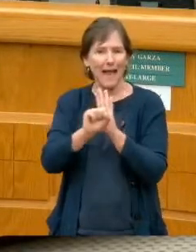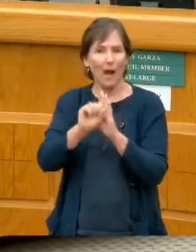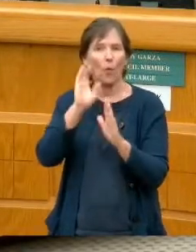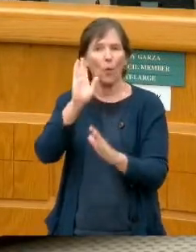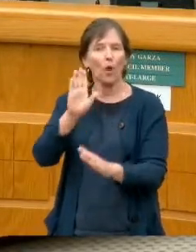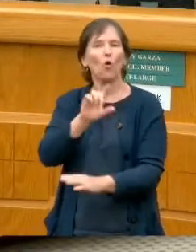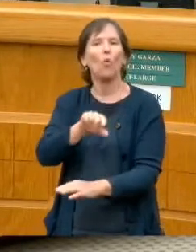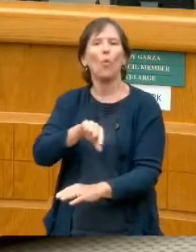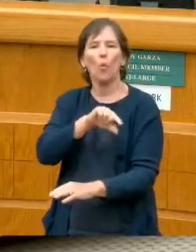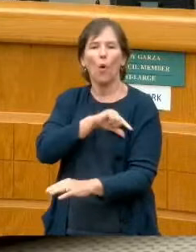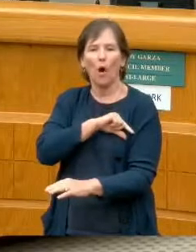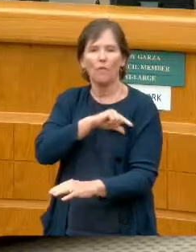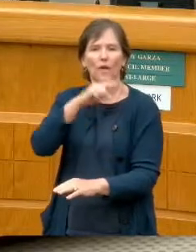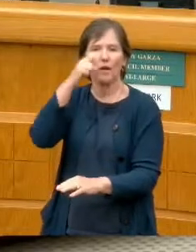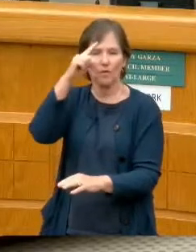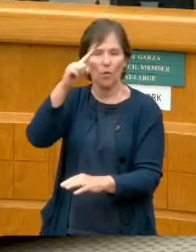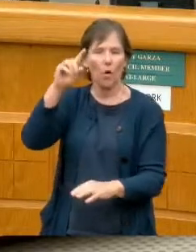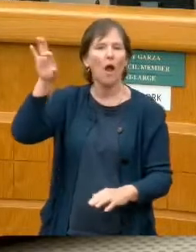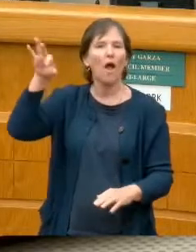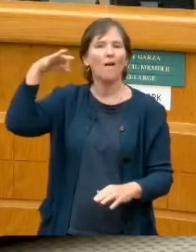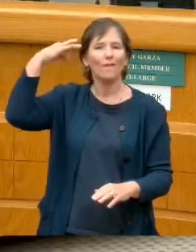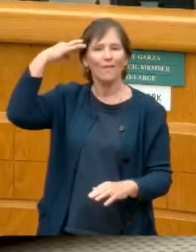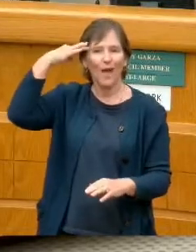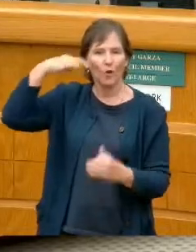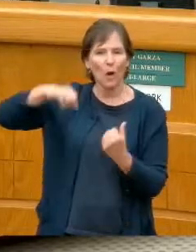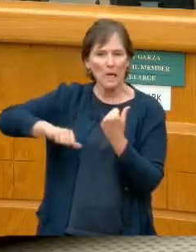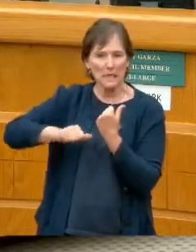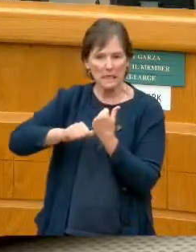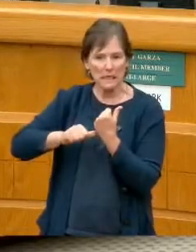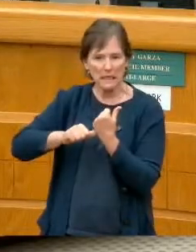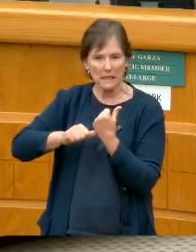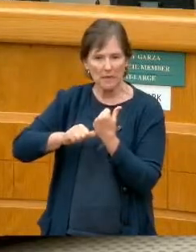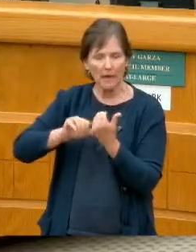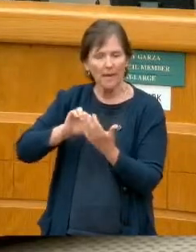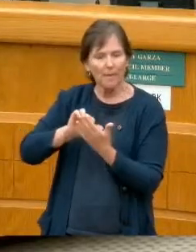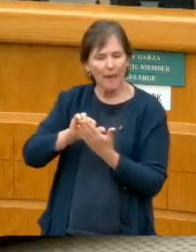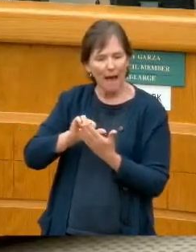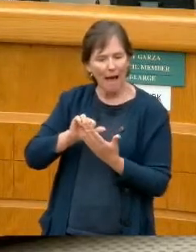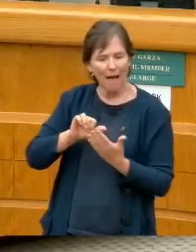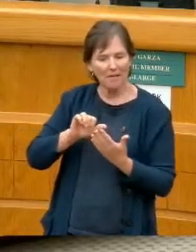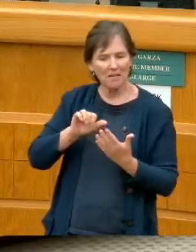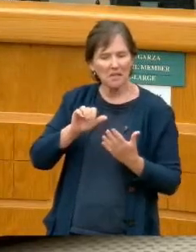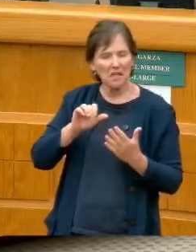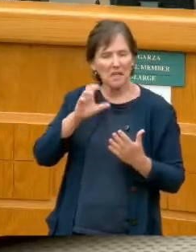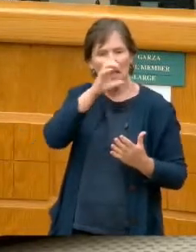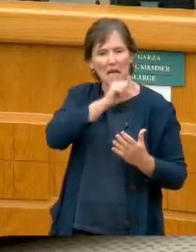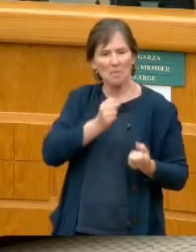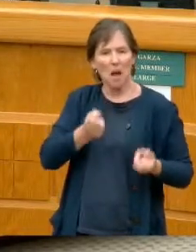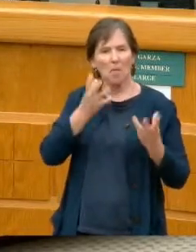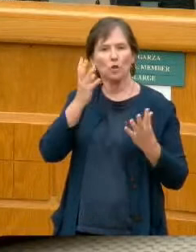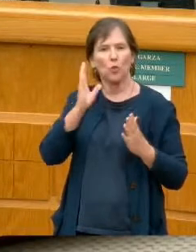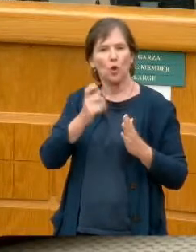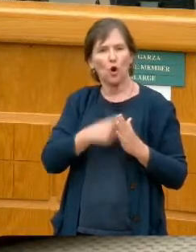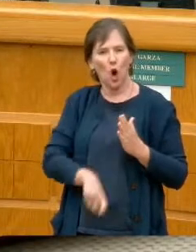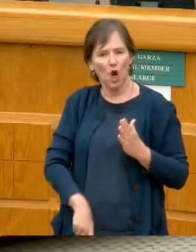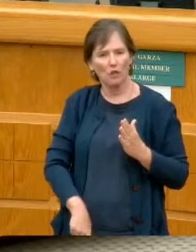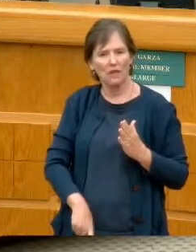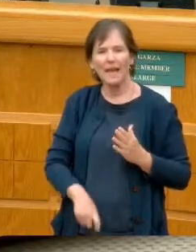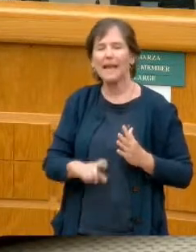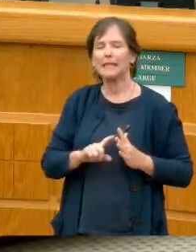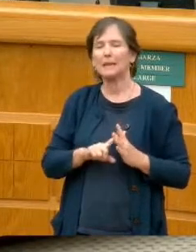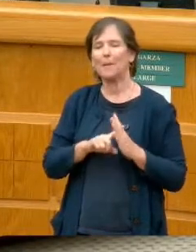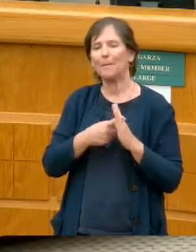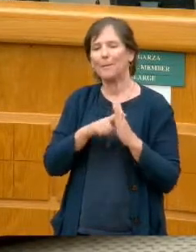an informed estimate. It's not a final assessment. The state of Texas did meet the